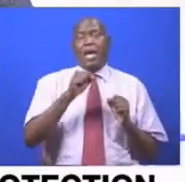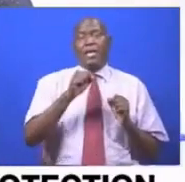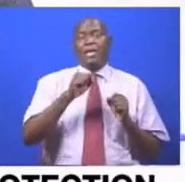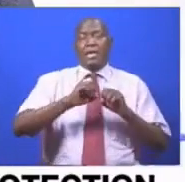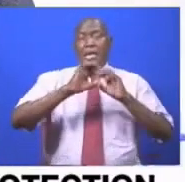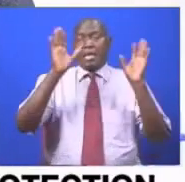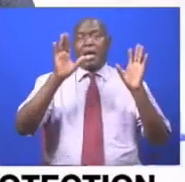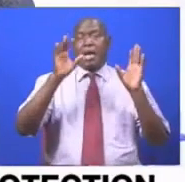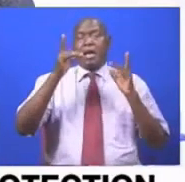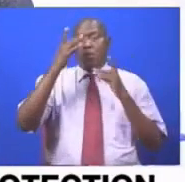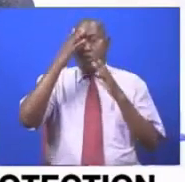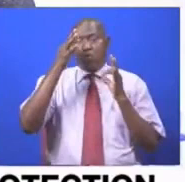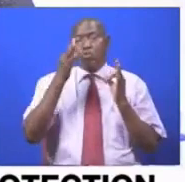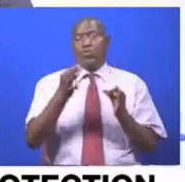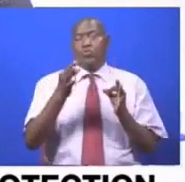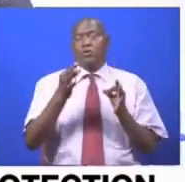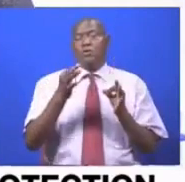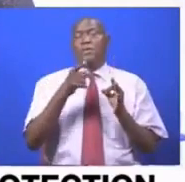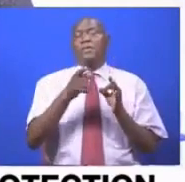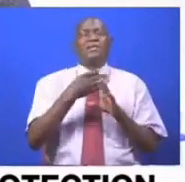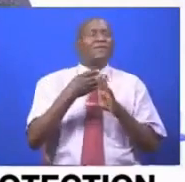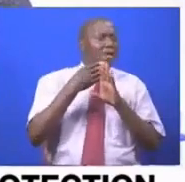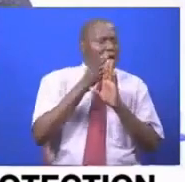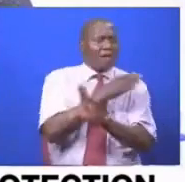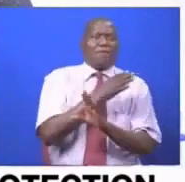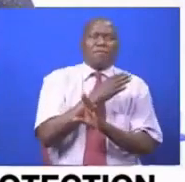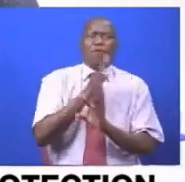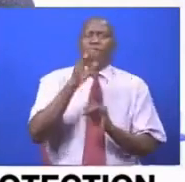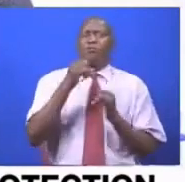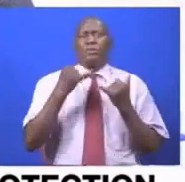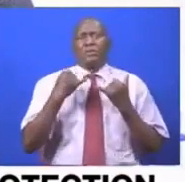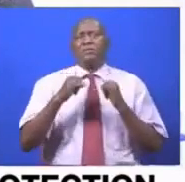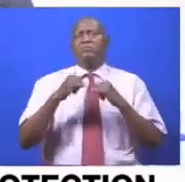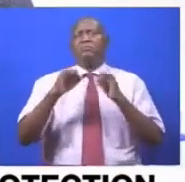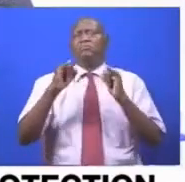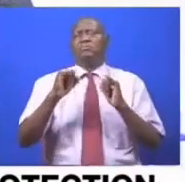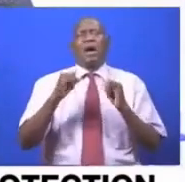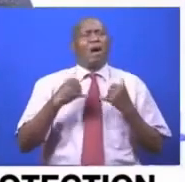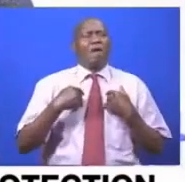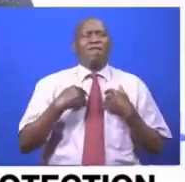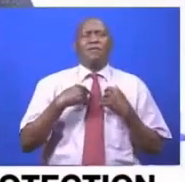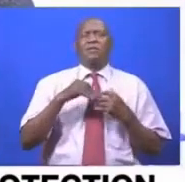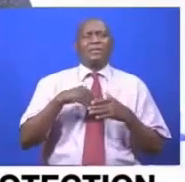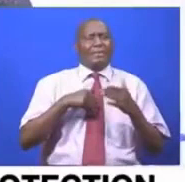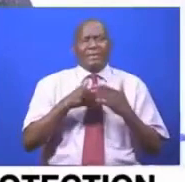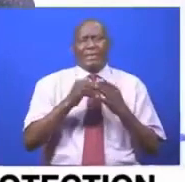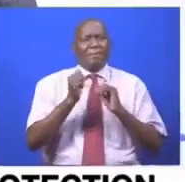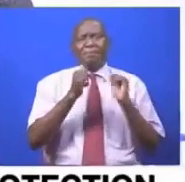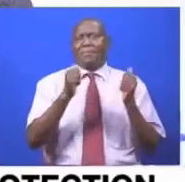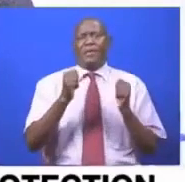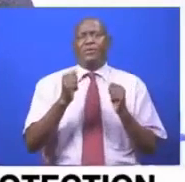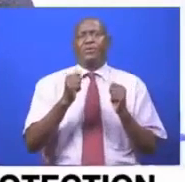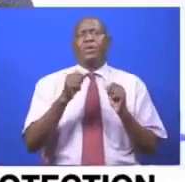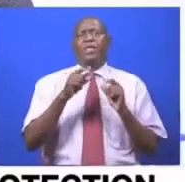conclude that we are still very far from implementing the Data Protection Act so that it can achieve